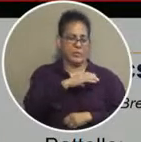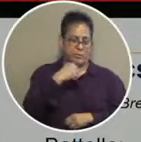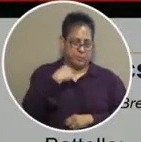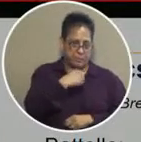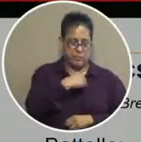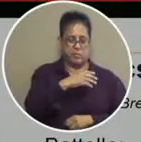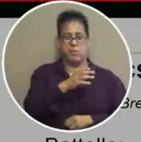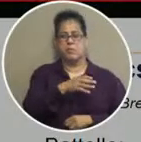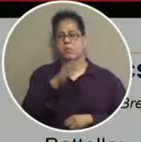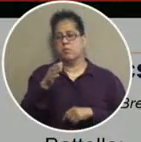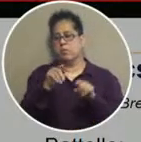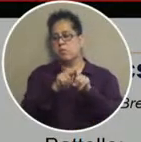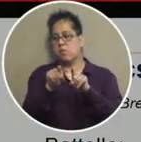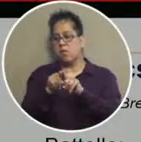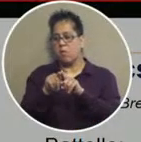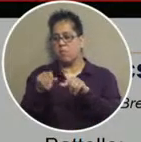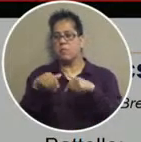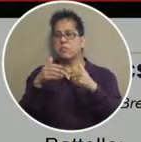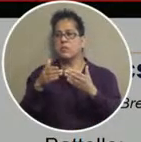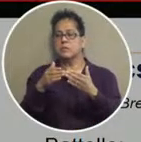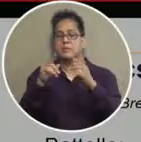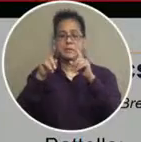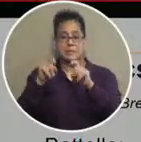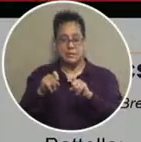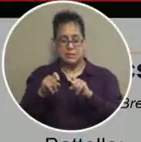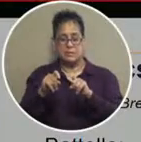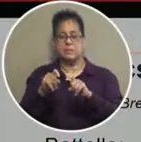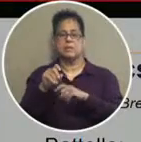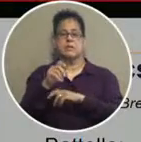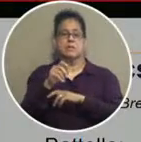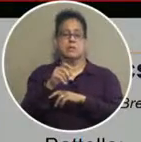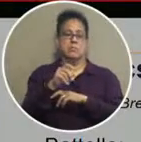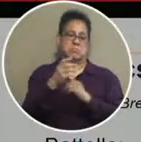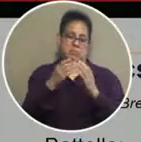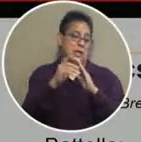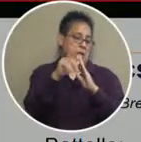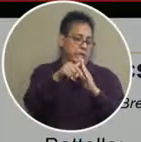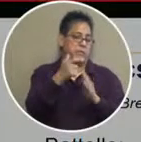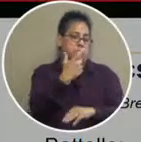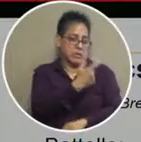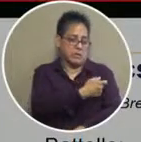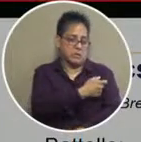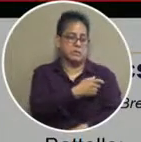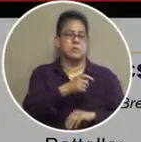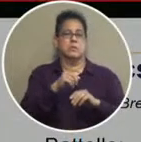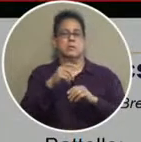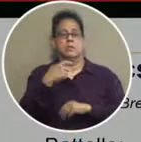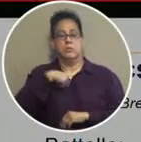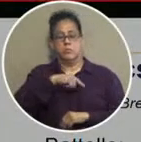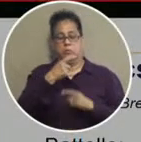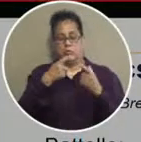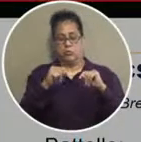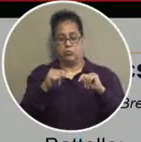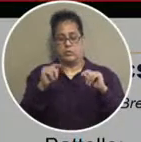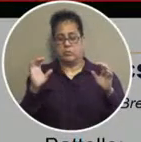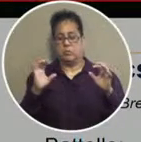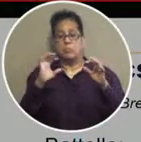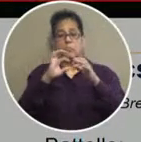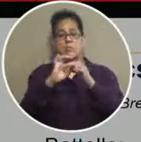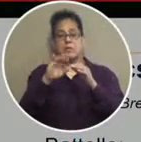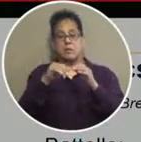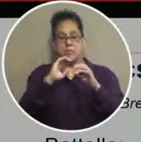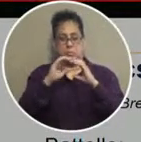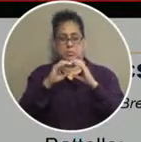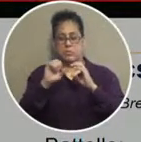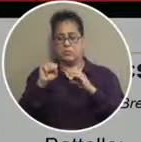members, as well as providing testing or later on vaccination. So we're trying to help bridge that communication between